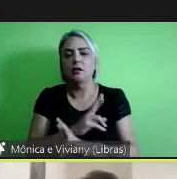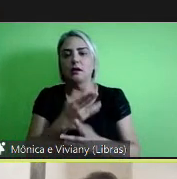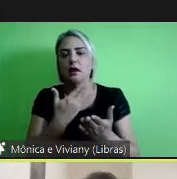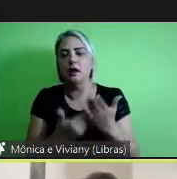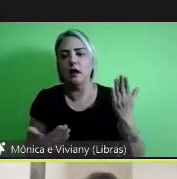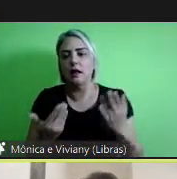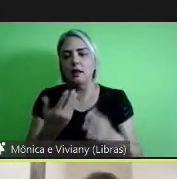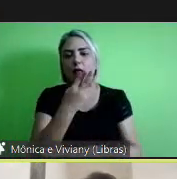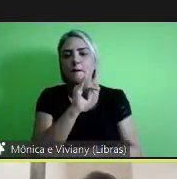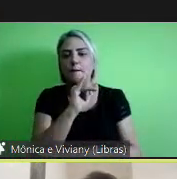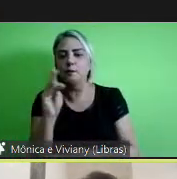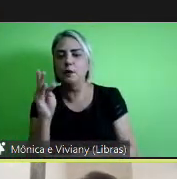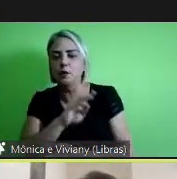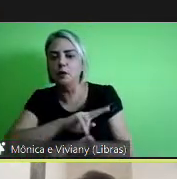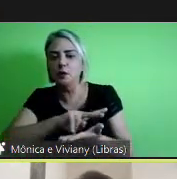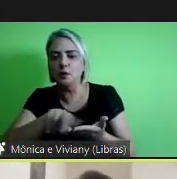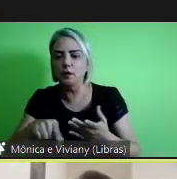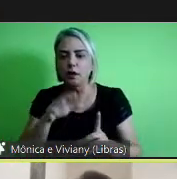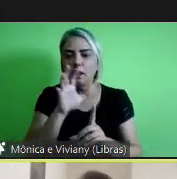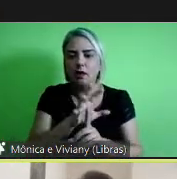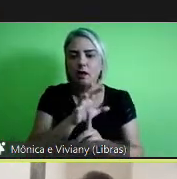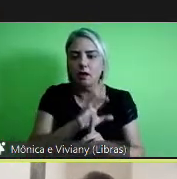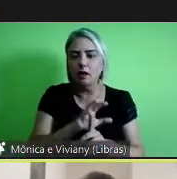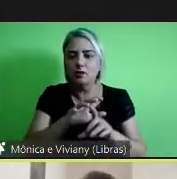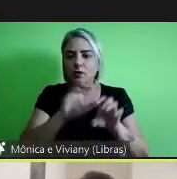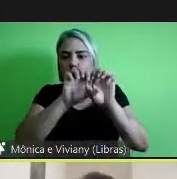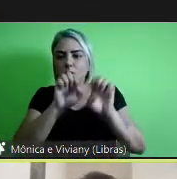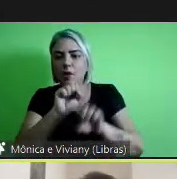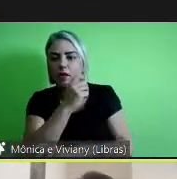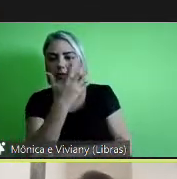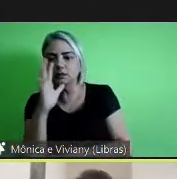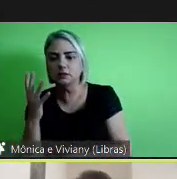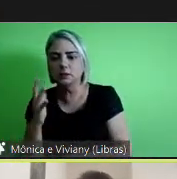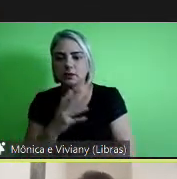to the loss of biodiversity, the collapse of